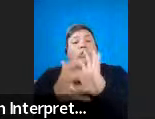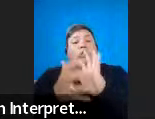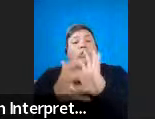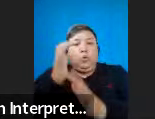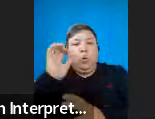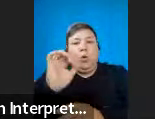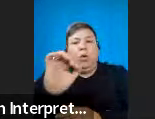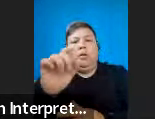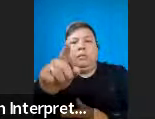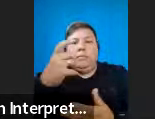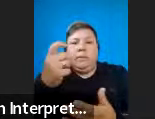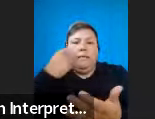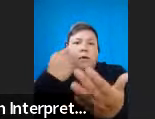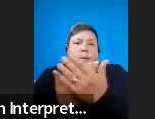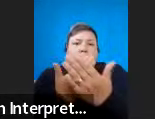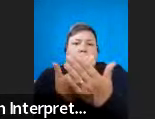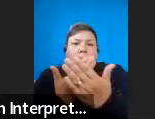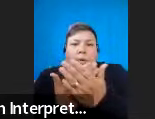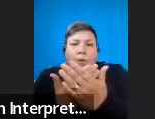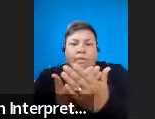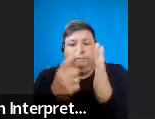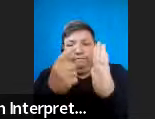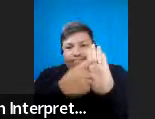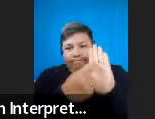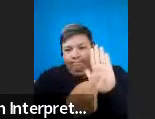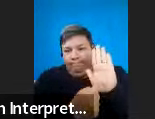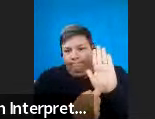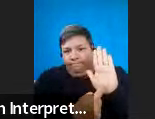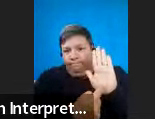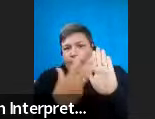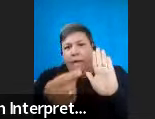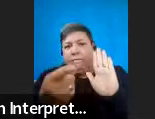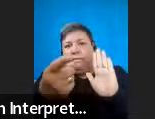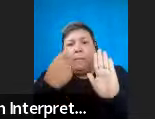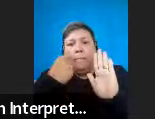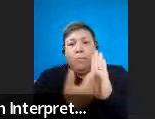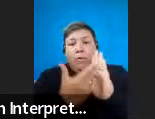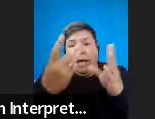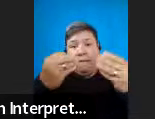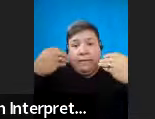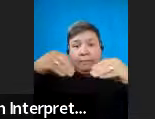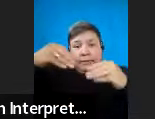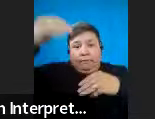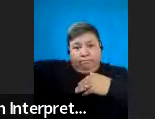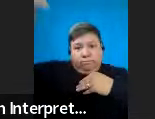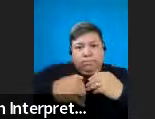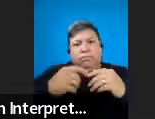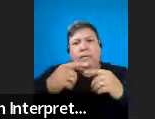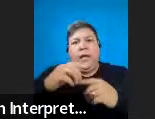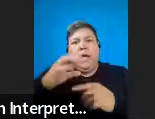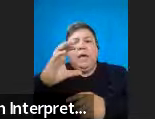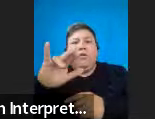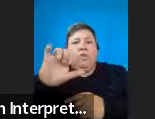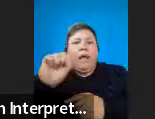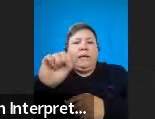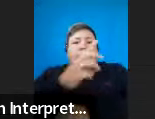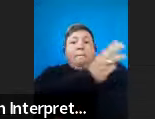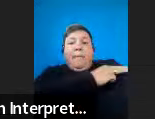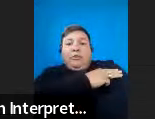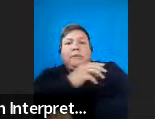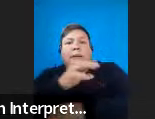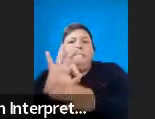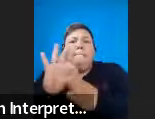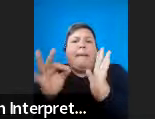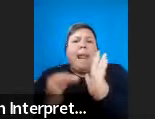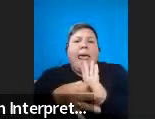may have kept as an applicant. So what measures do you have in place? What is your crisis management plan or incident recovery plan that